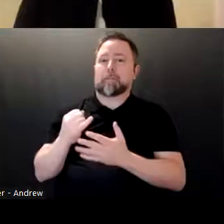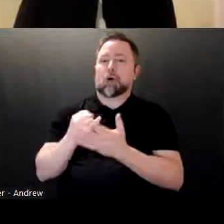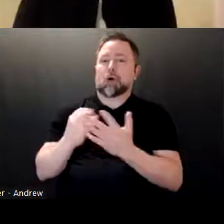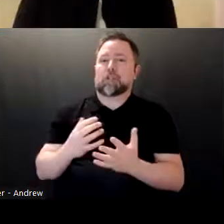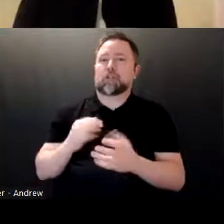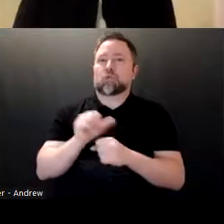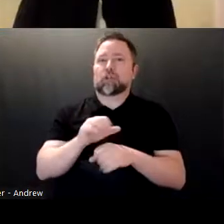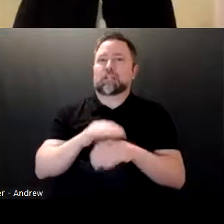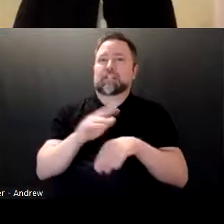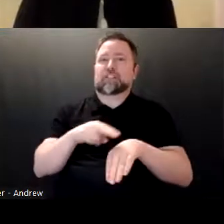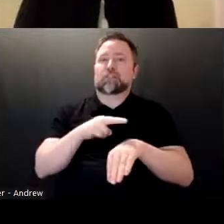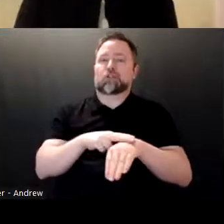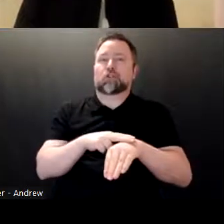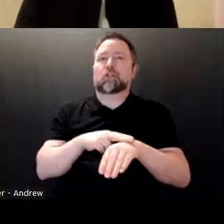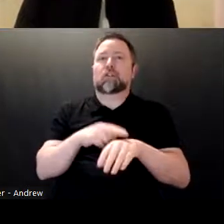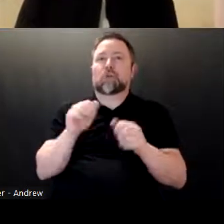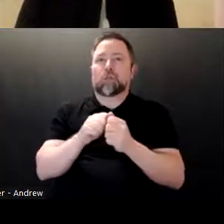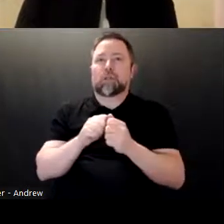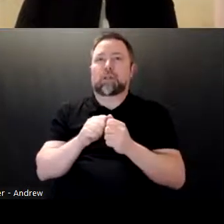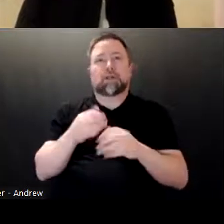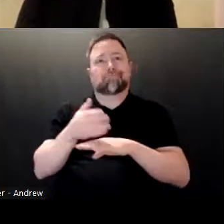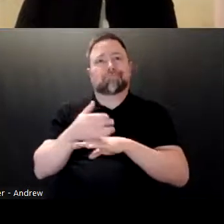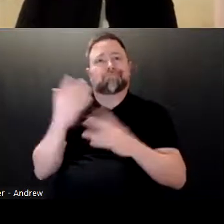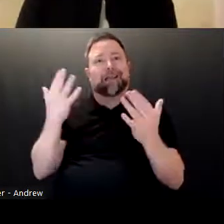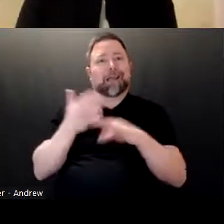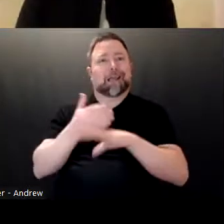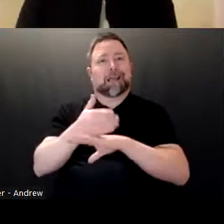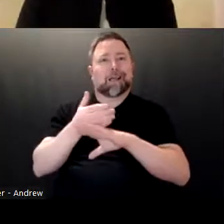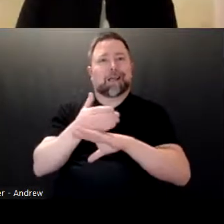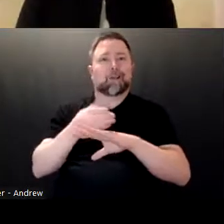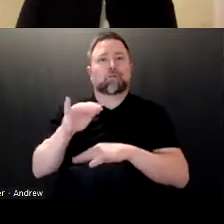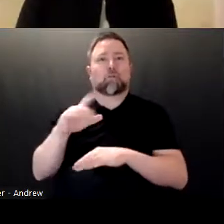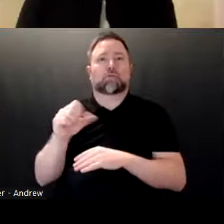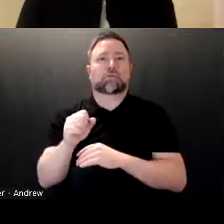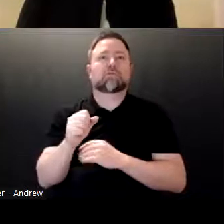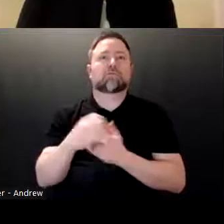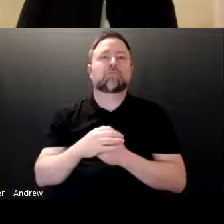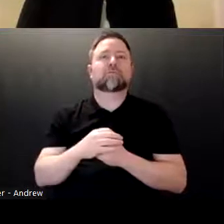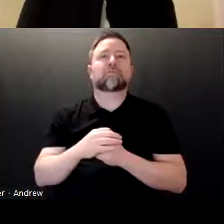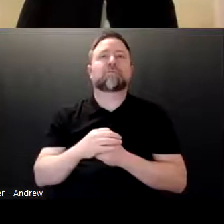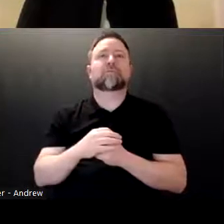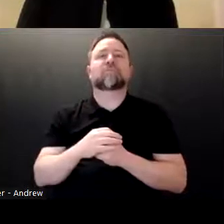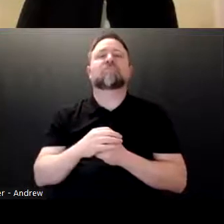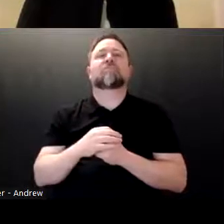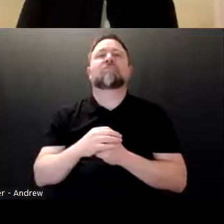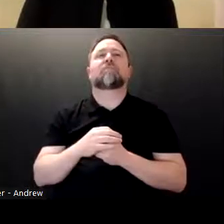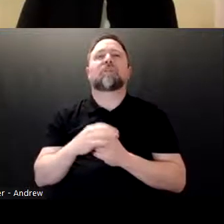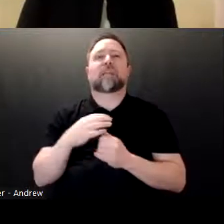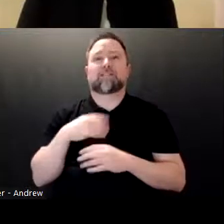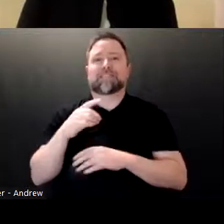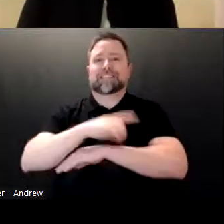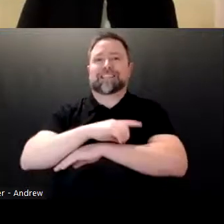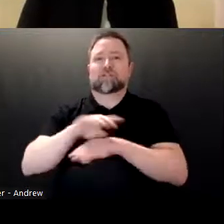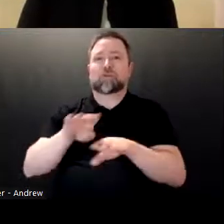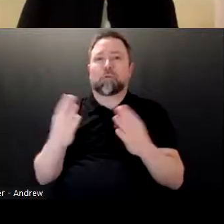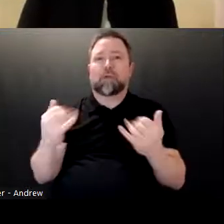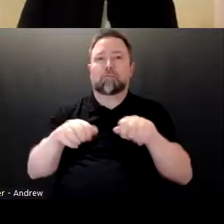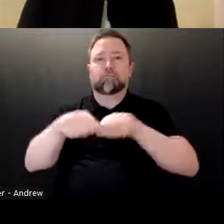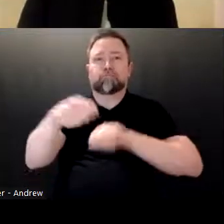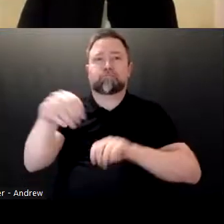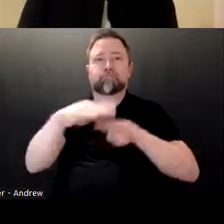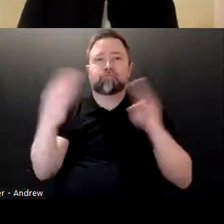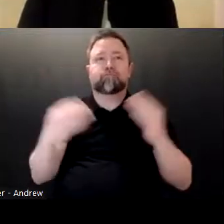Esherick left the signs of his own work visible by not smoothing out those chisel marks. And that's what I've tried to show in the details of these